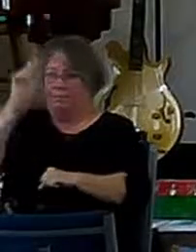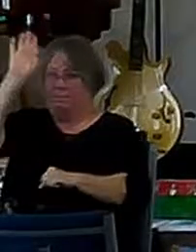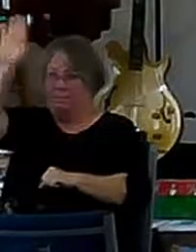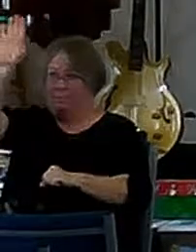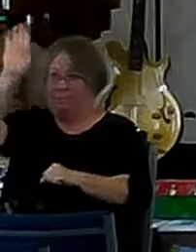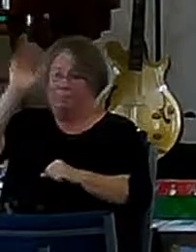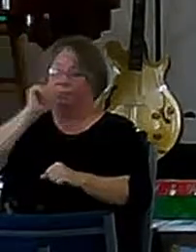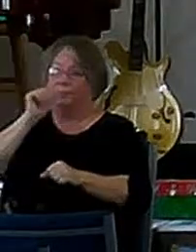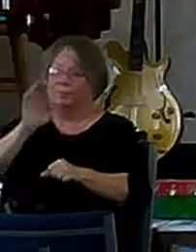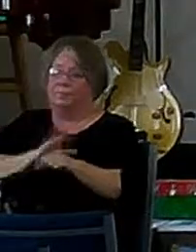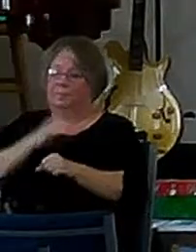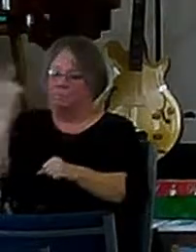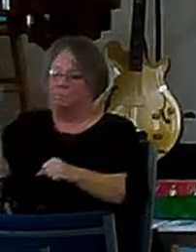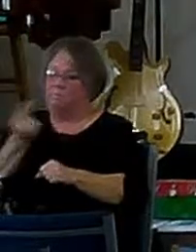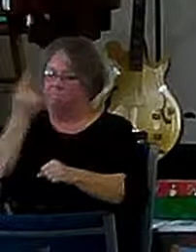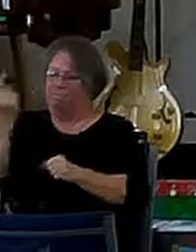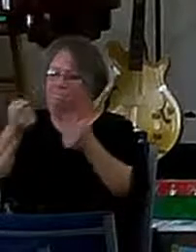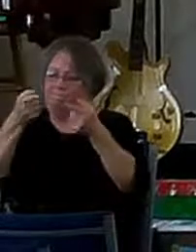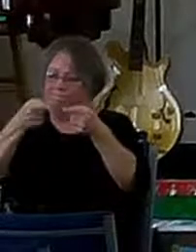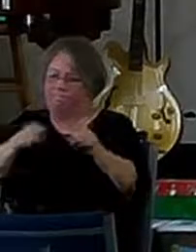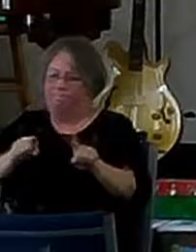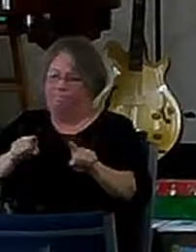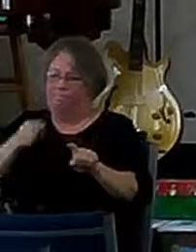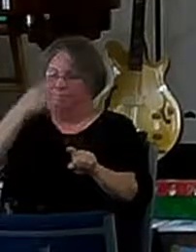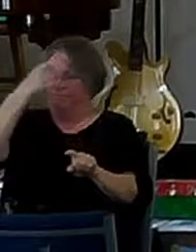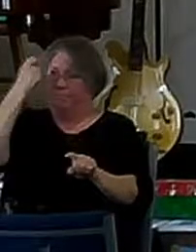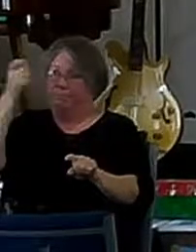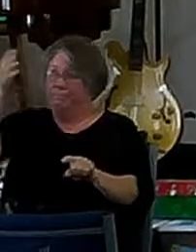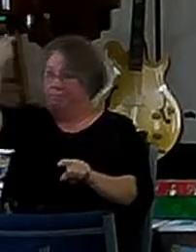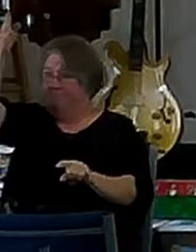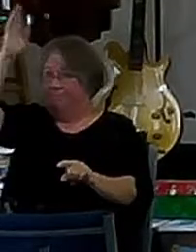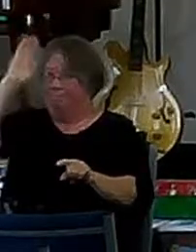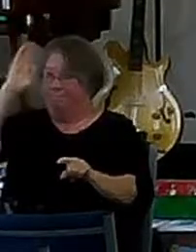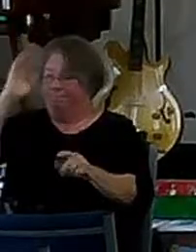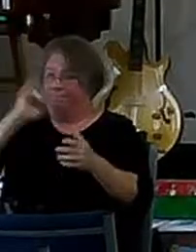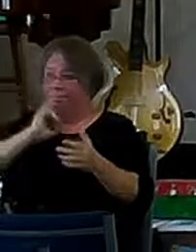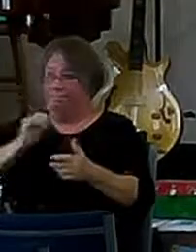right stuff to accomplish what he says he will accomplish.